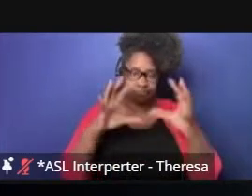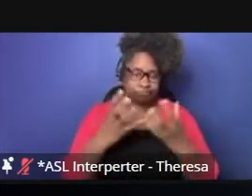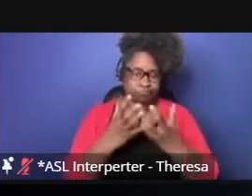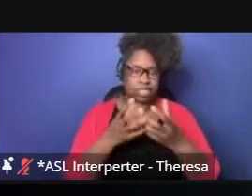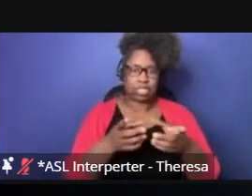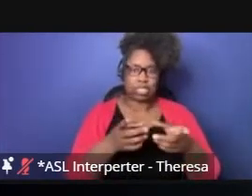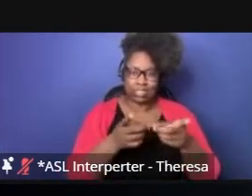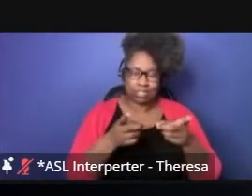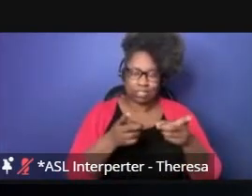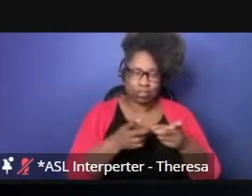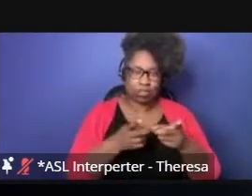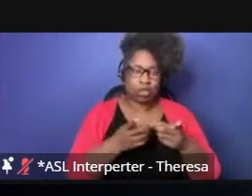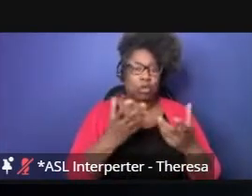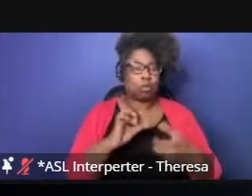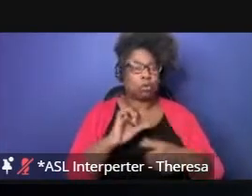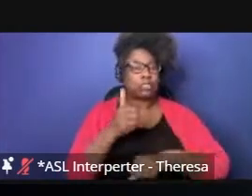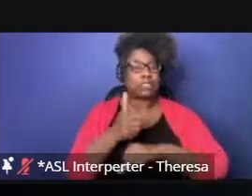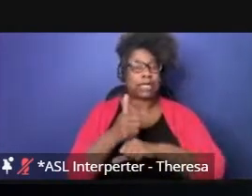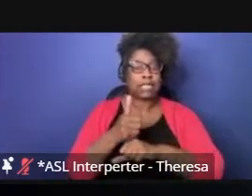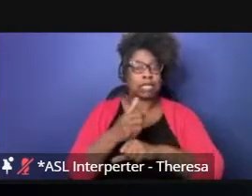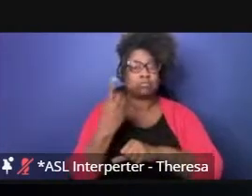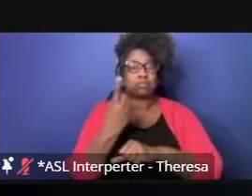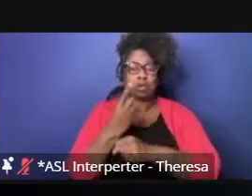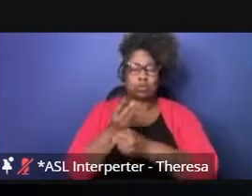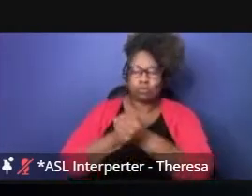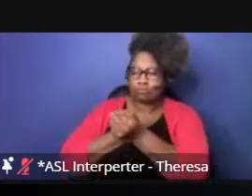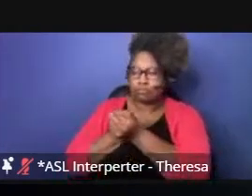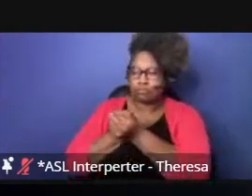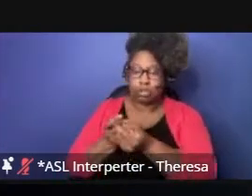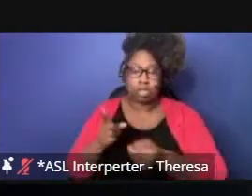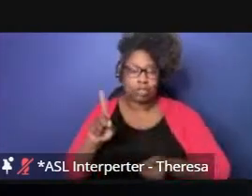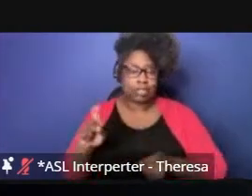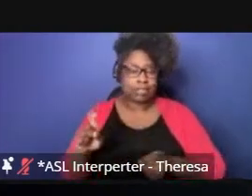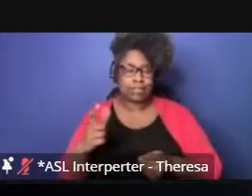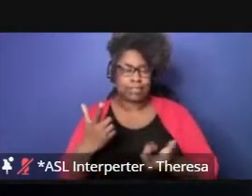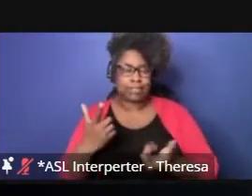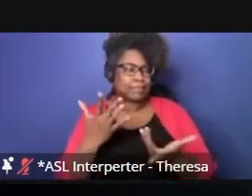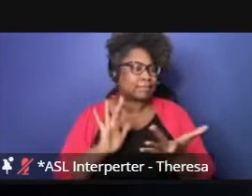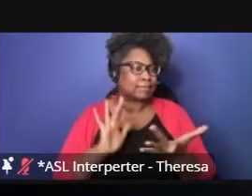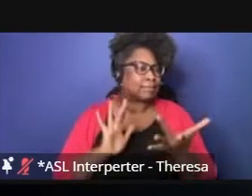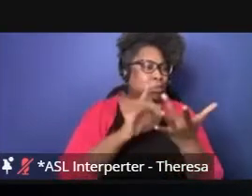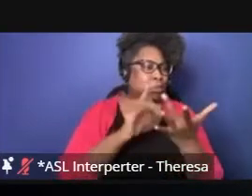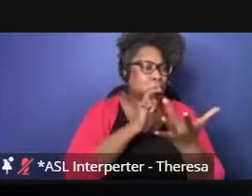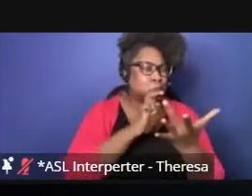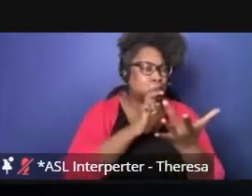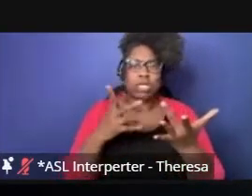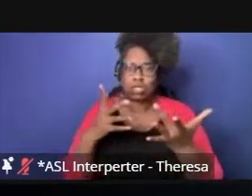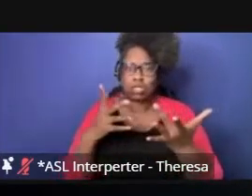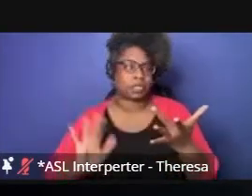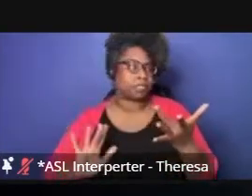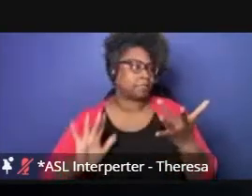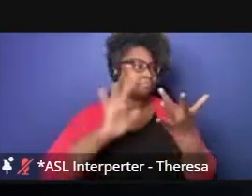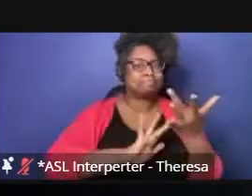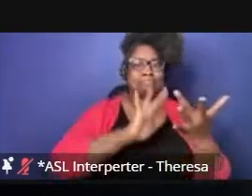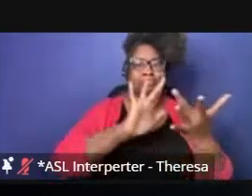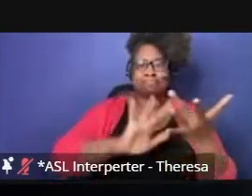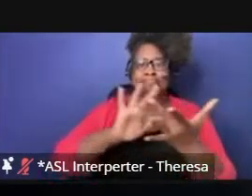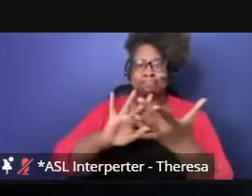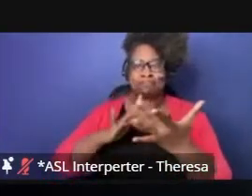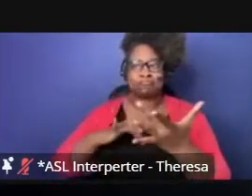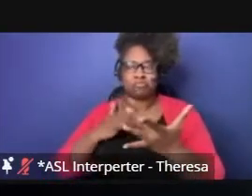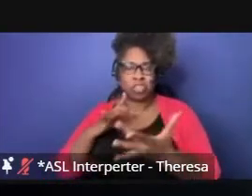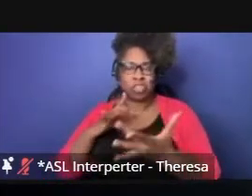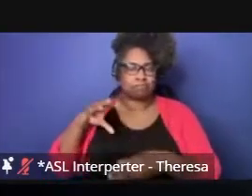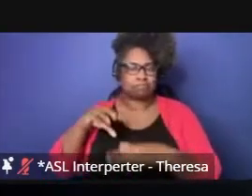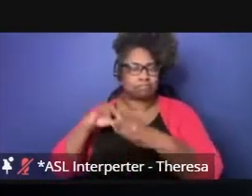supports in place for them to be able to reach out and for those families to feel comfortable as part of our community. One of the things that we've learned that's